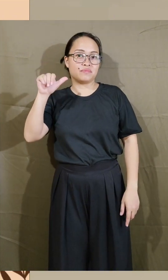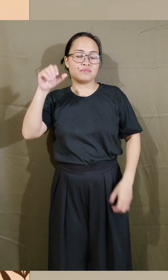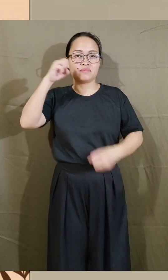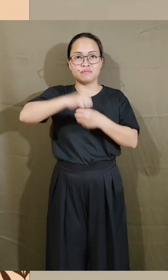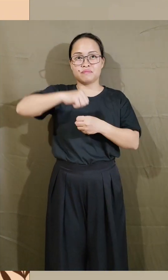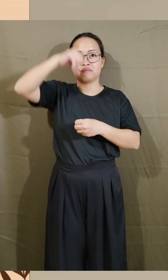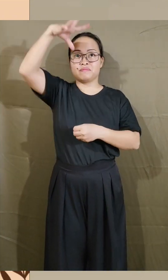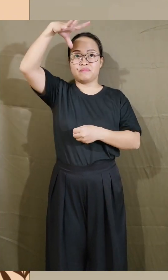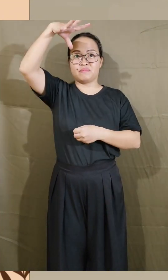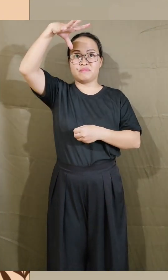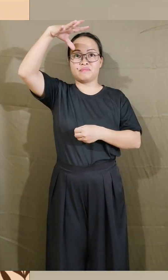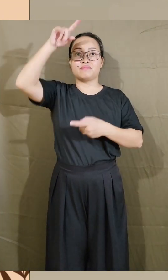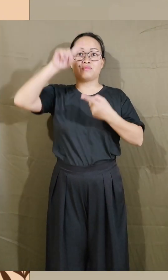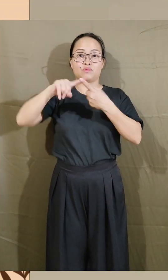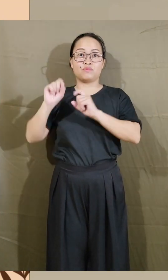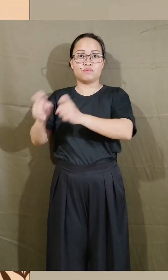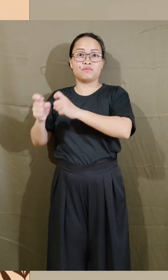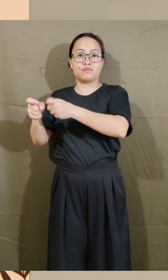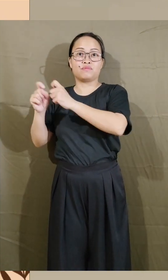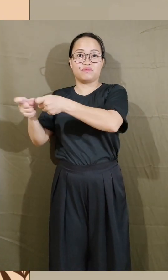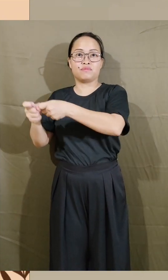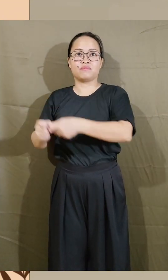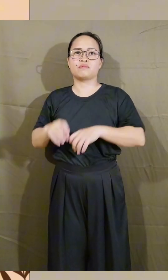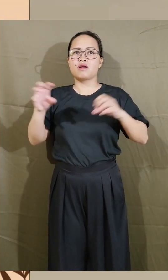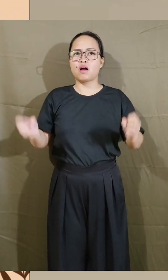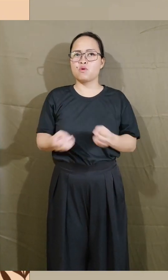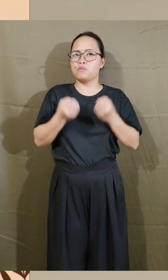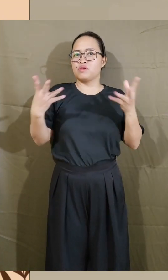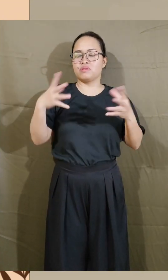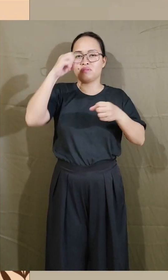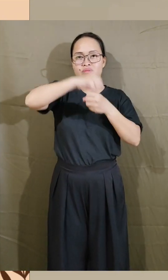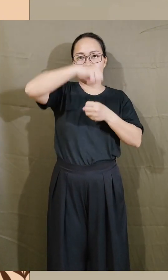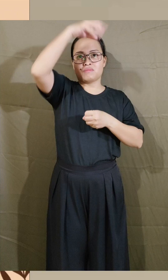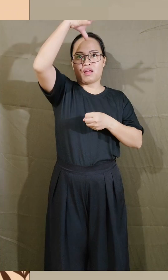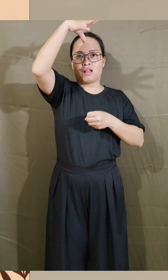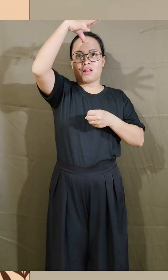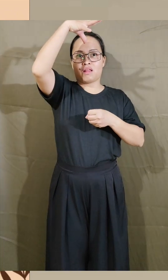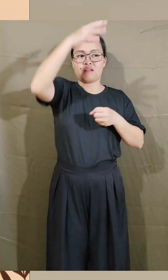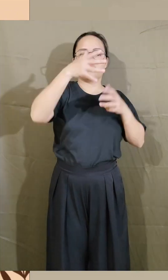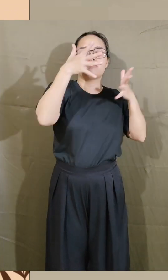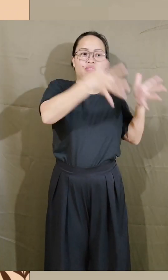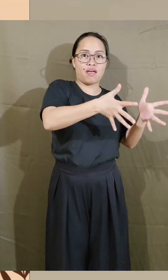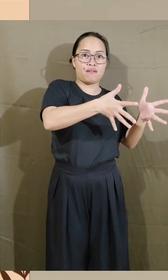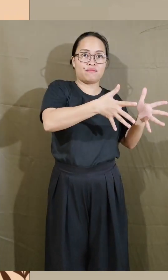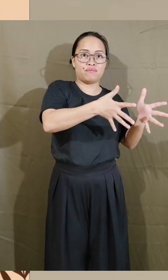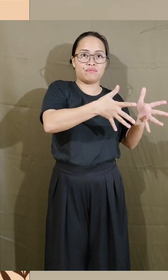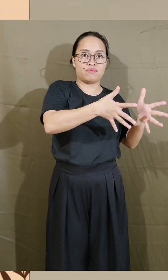charity. How many umbrellas were left for her?